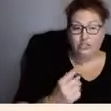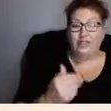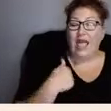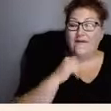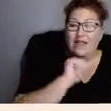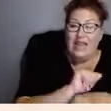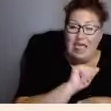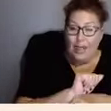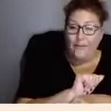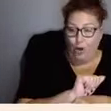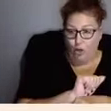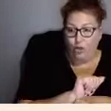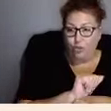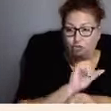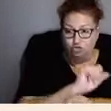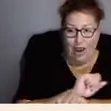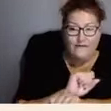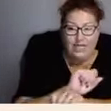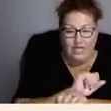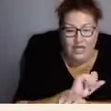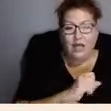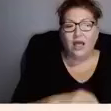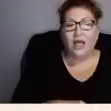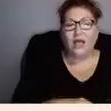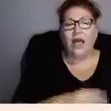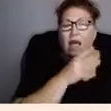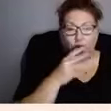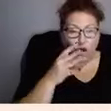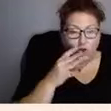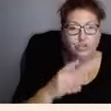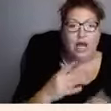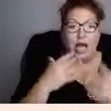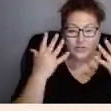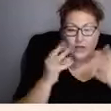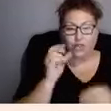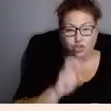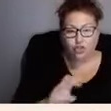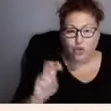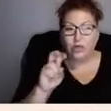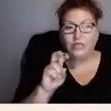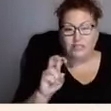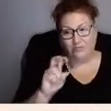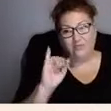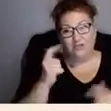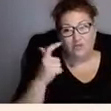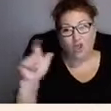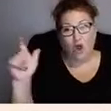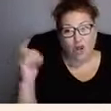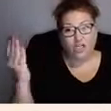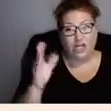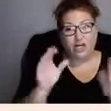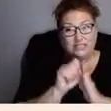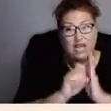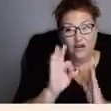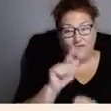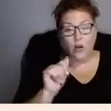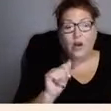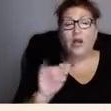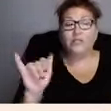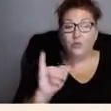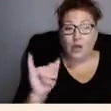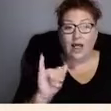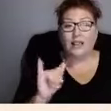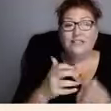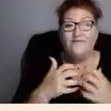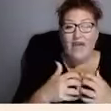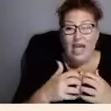trafficking, agriculture, hospitality, and tourism industry, which is very large here in the state of Florida, as well as factory labor and